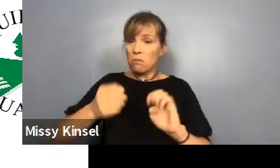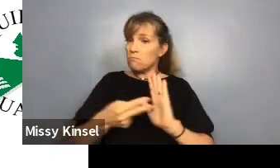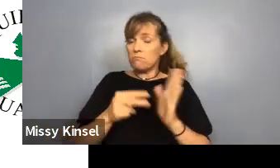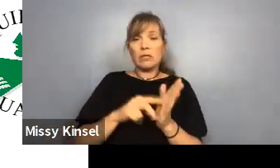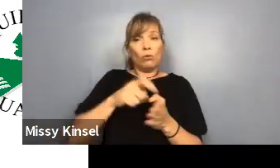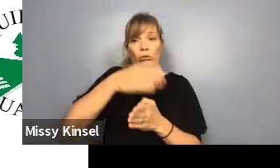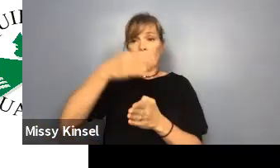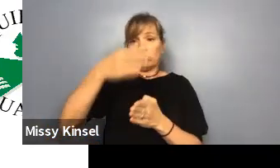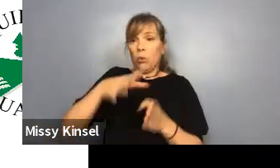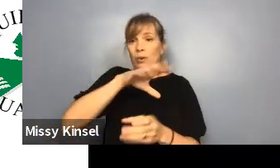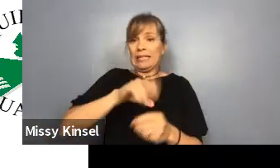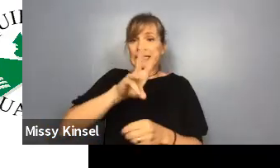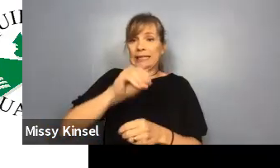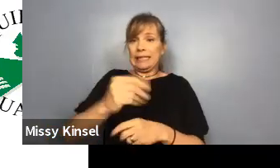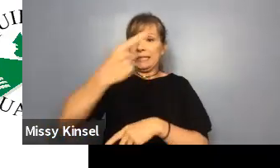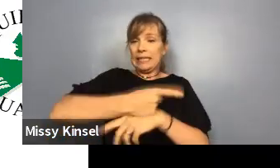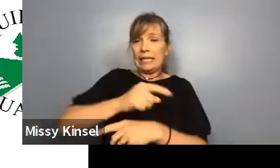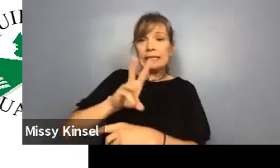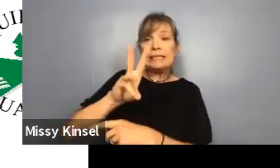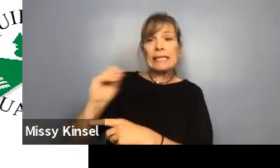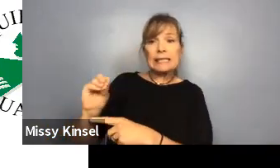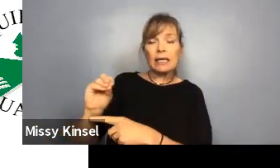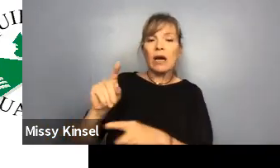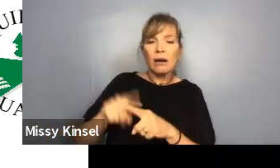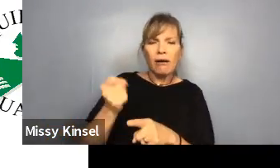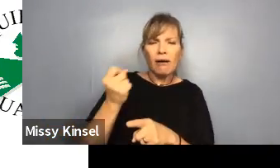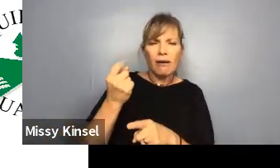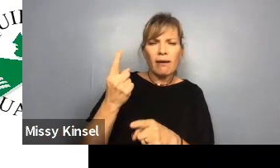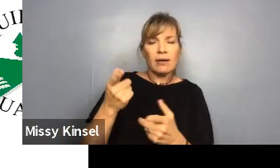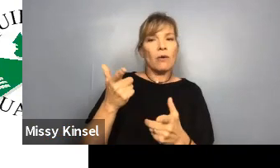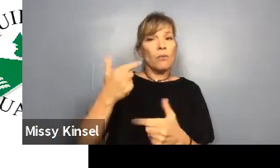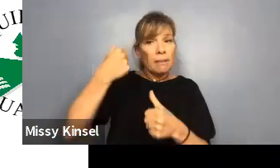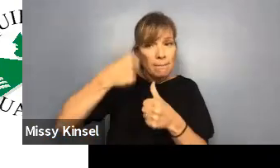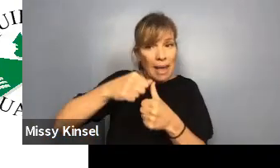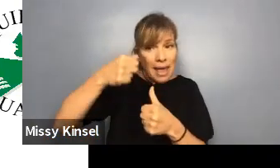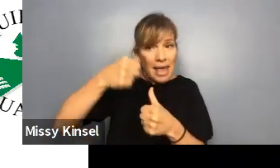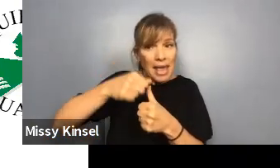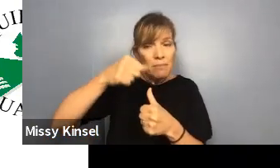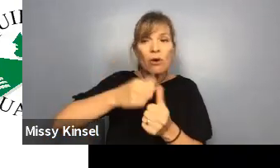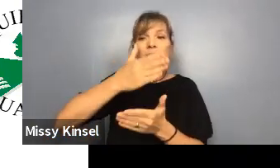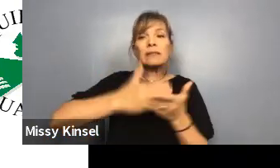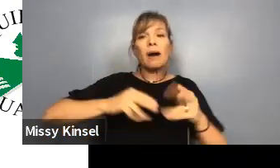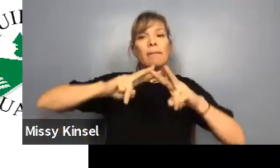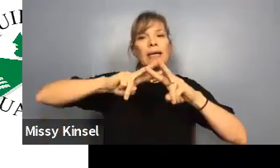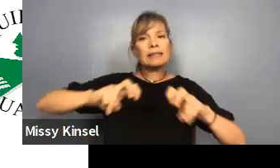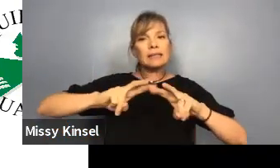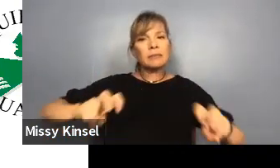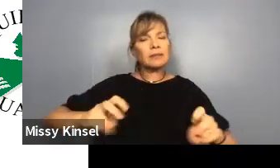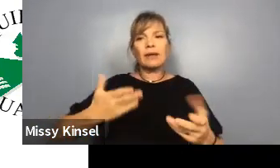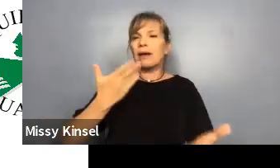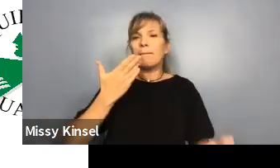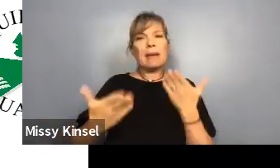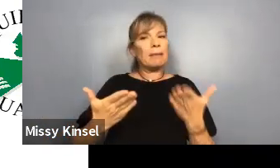complete that in 60 days. But you do want, we want to keep in mind here that some of the assessments might not be able to